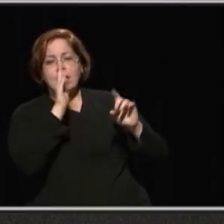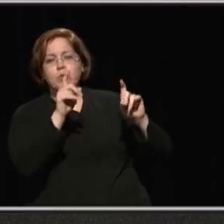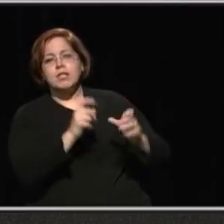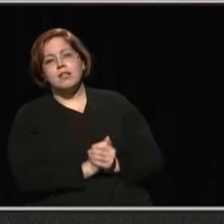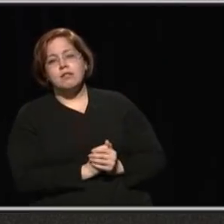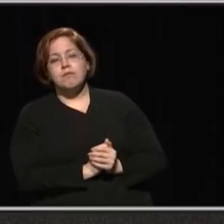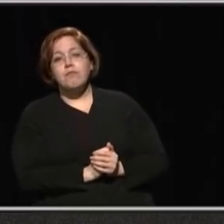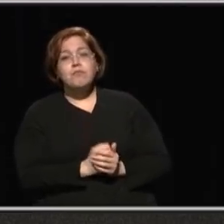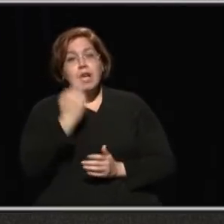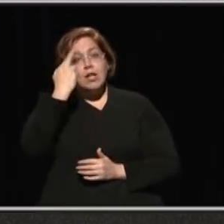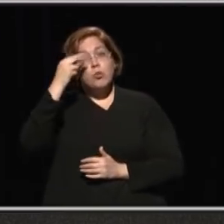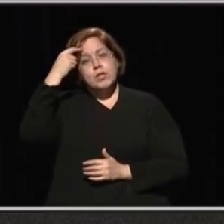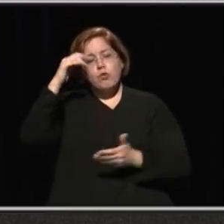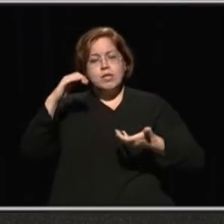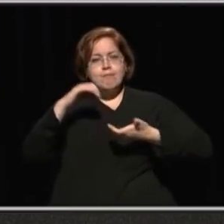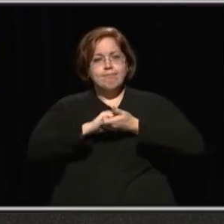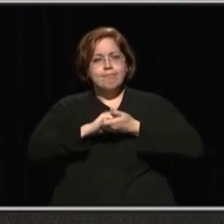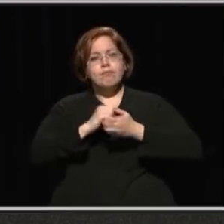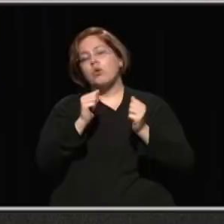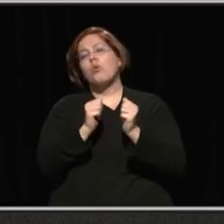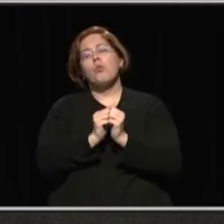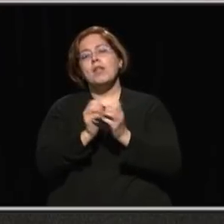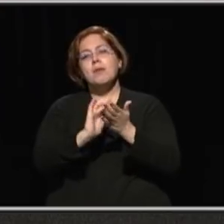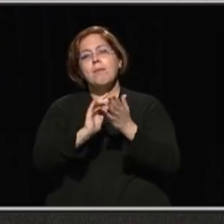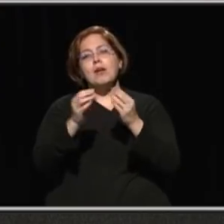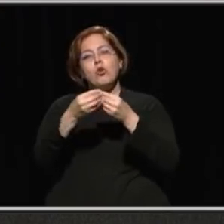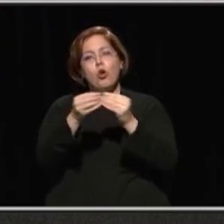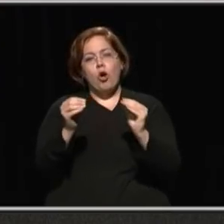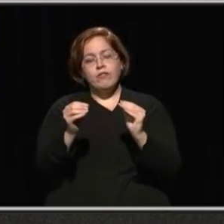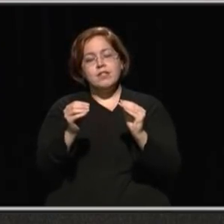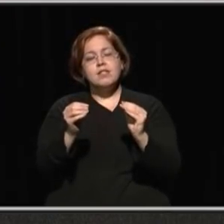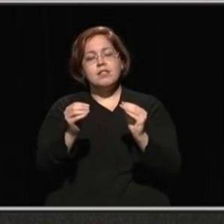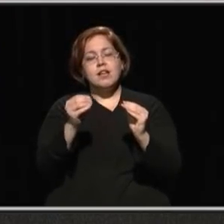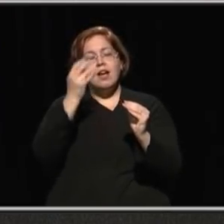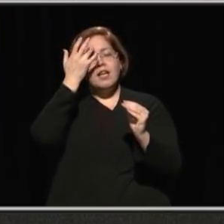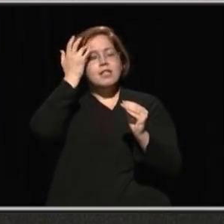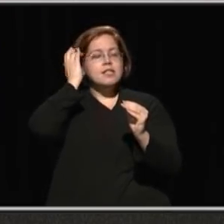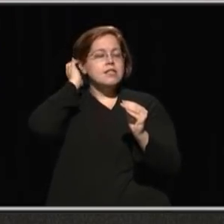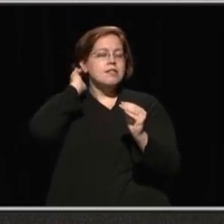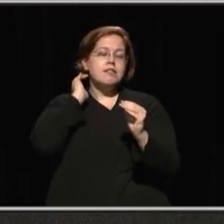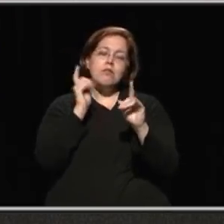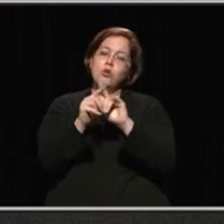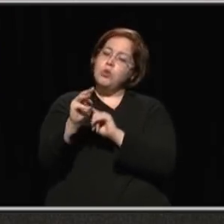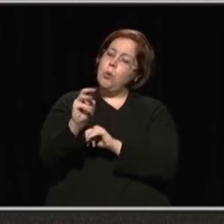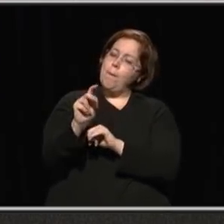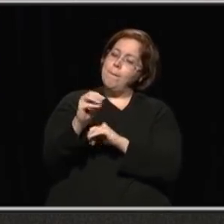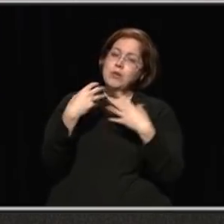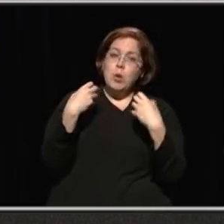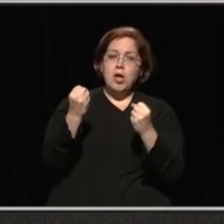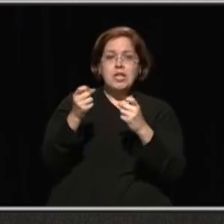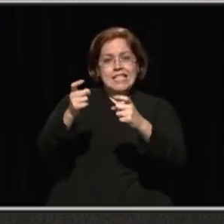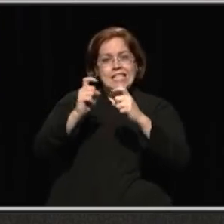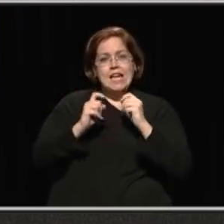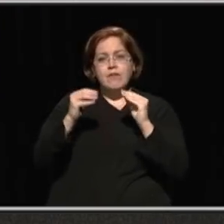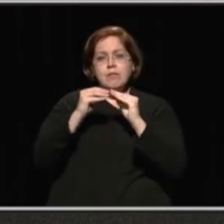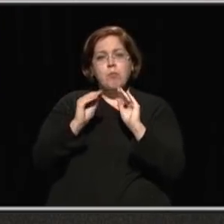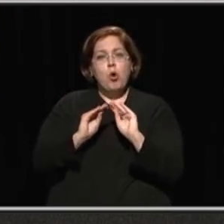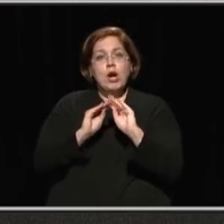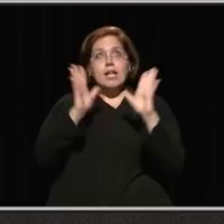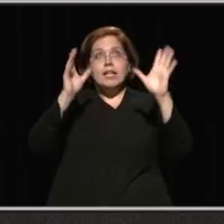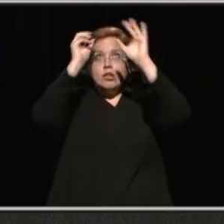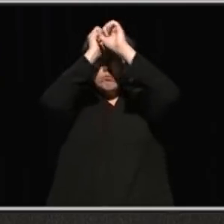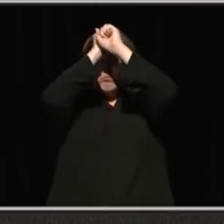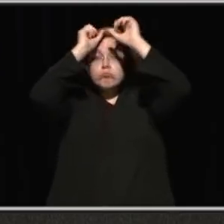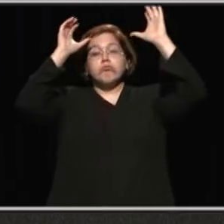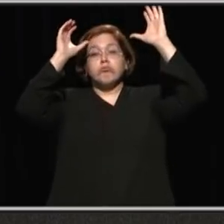And the purpose of this partnership with the Bexar County Medical Examiner's Office and Metro Health is to give us a clearer picture